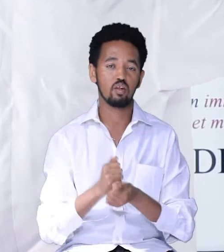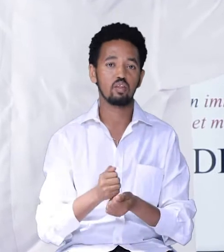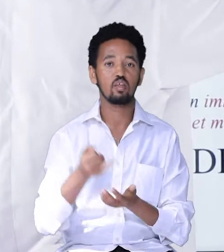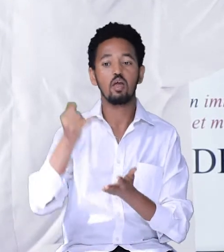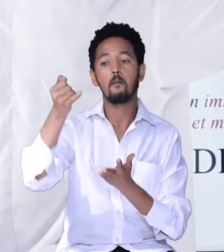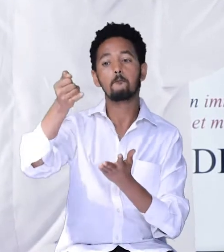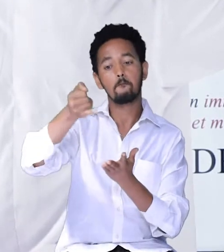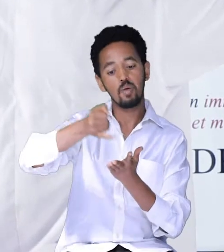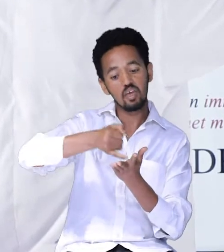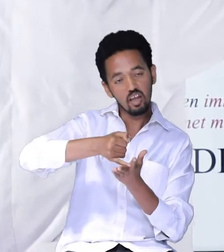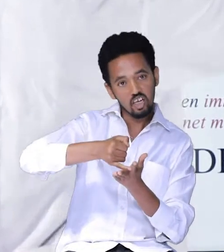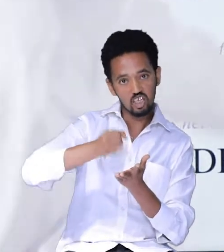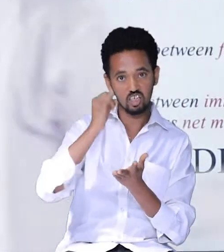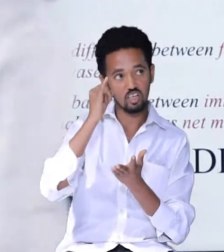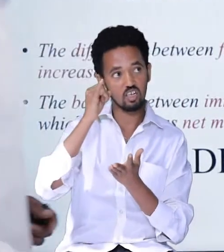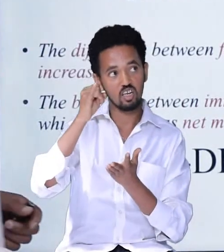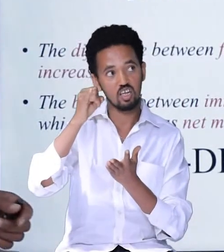immigration.